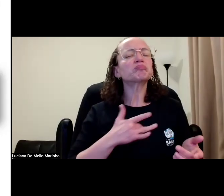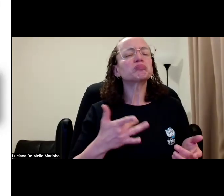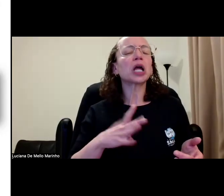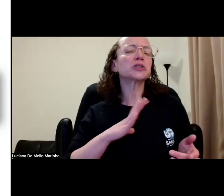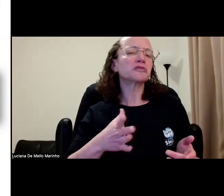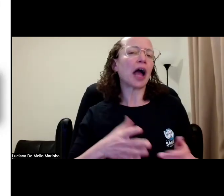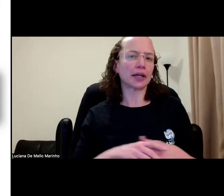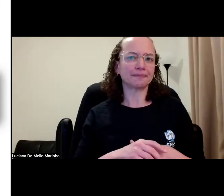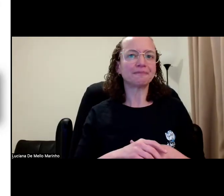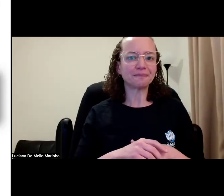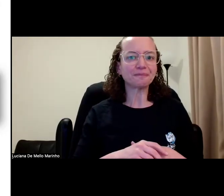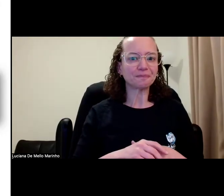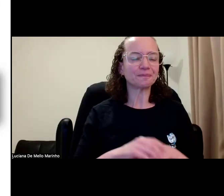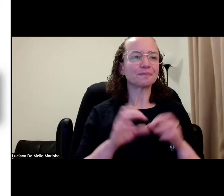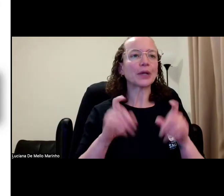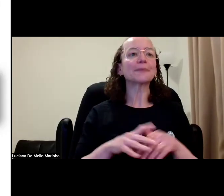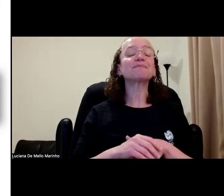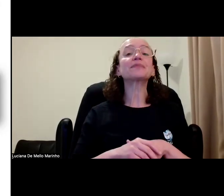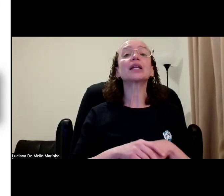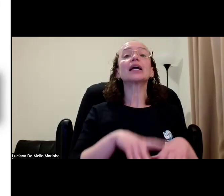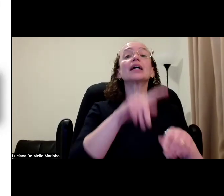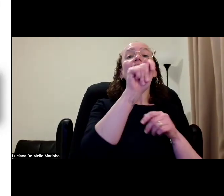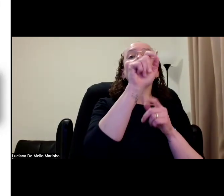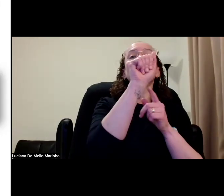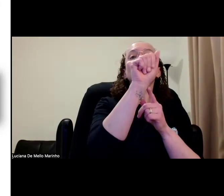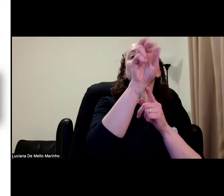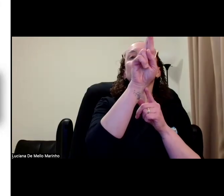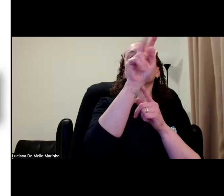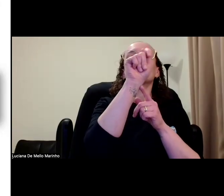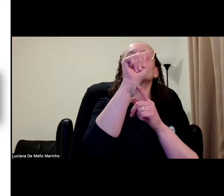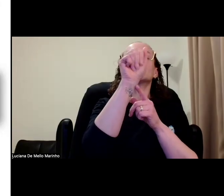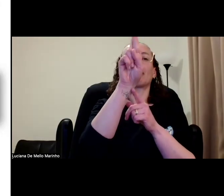it, but typically that's fine. Once you've established it, it's okay.